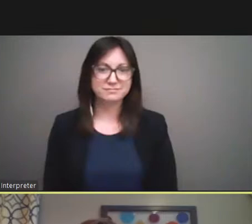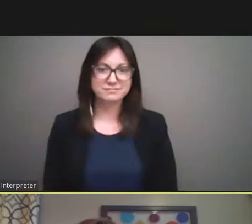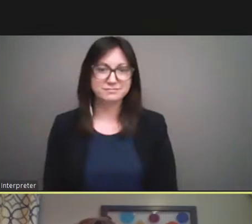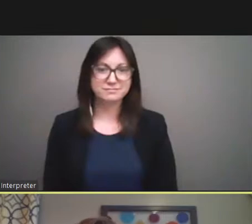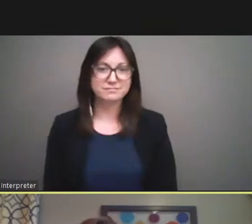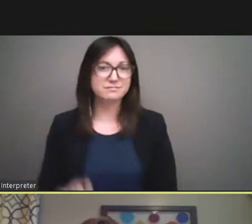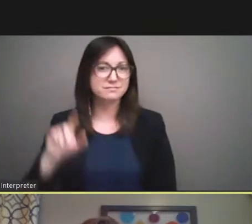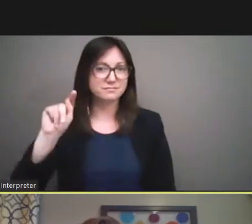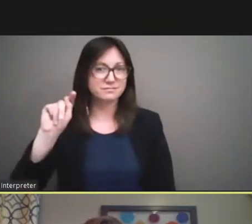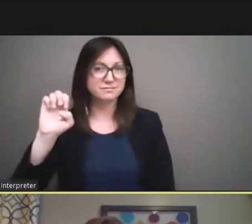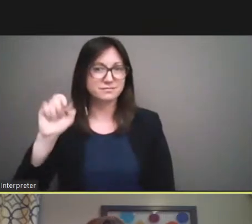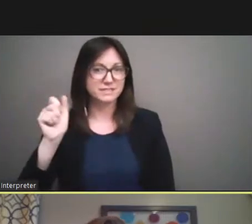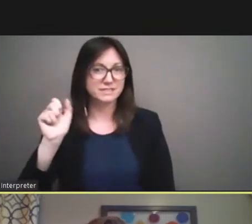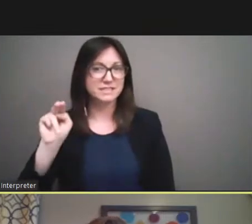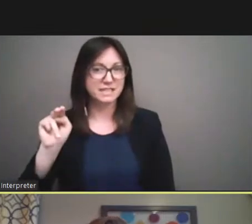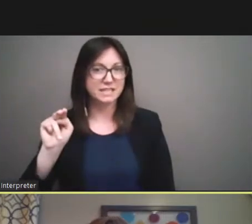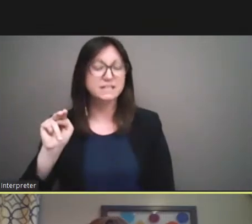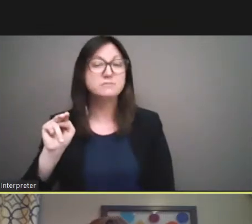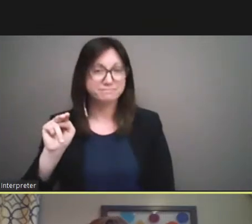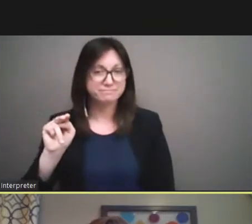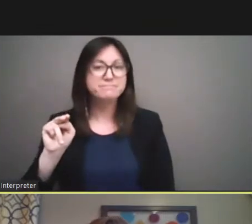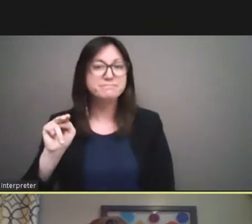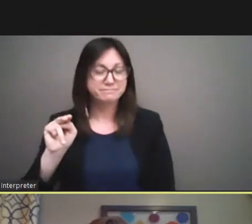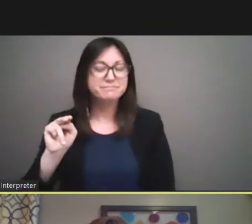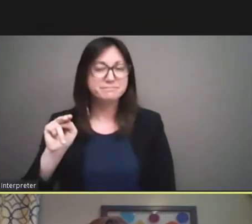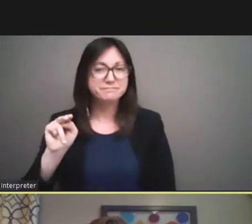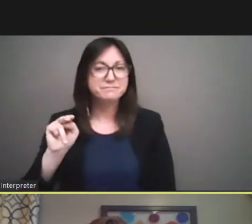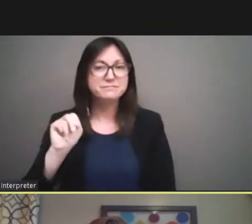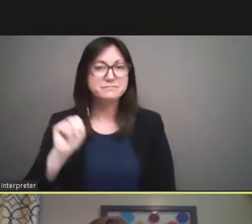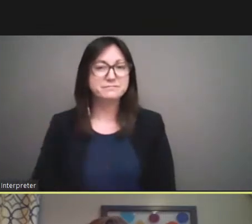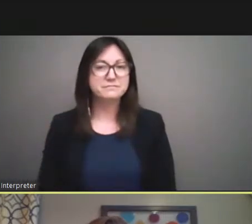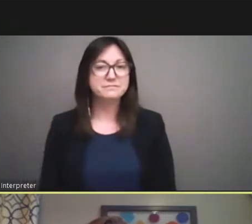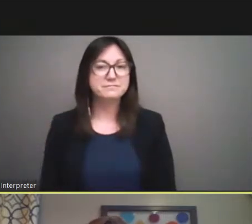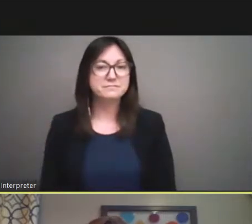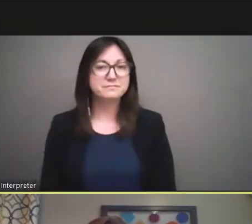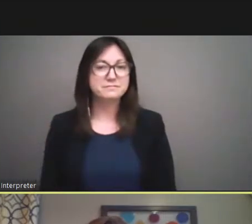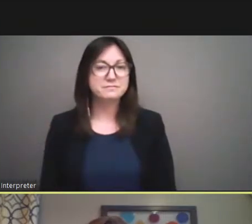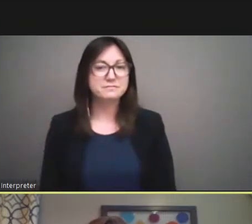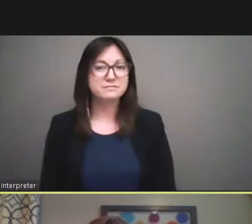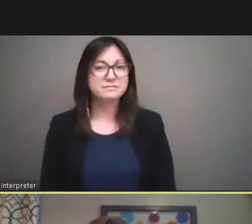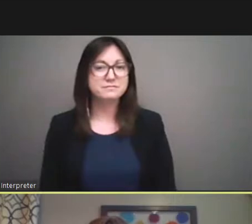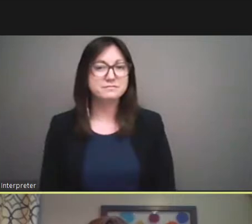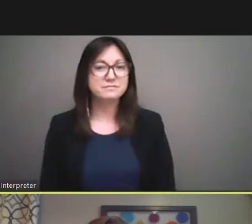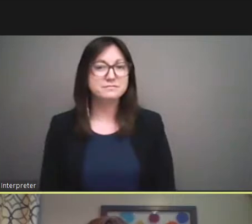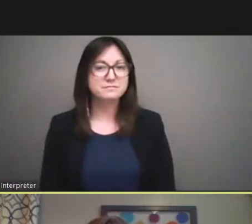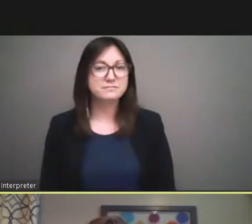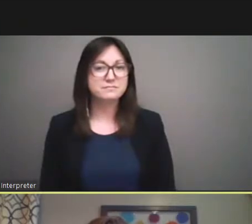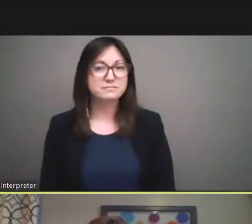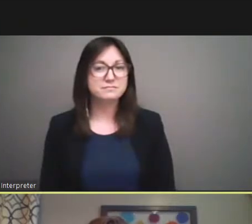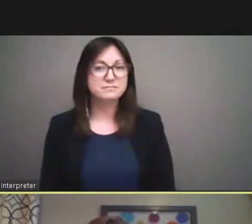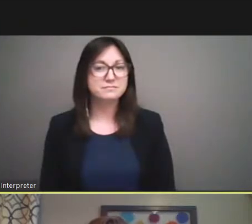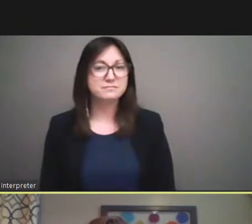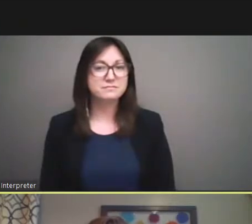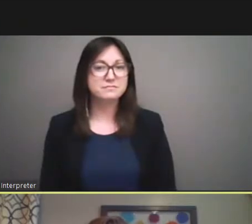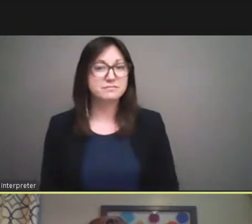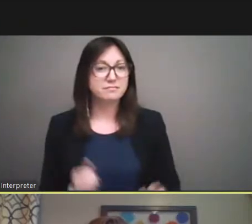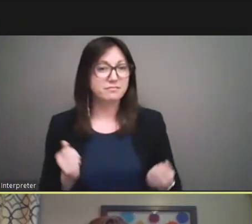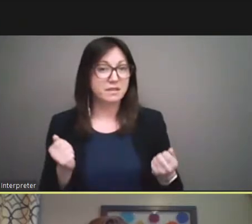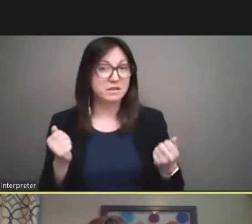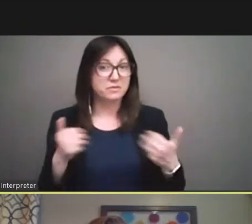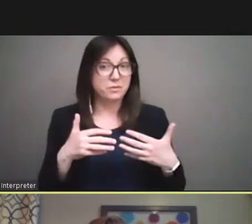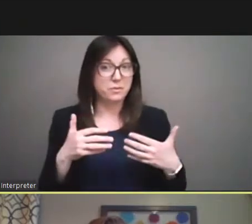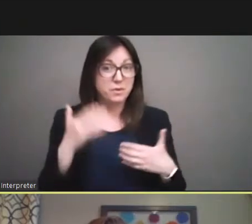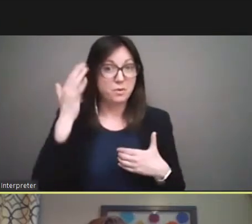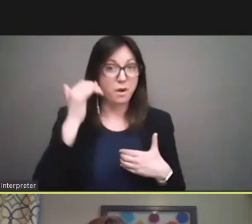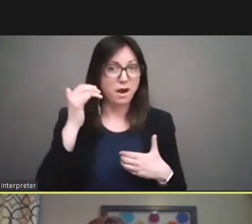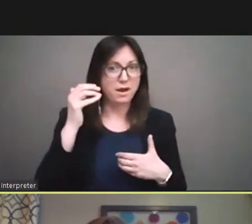I think that kind of ties into the fear that people who are untrusting of, authorities, we